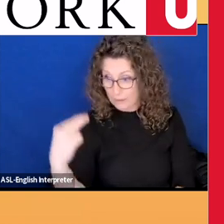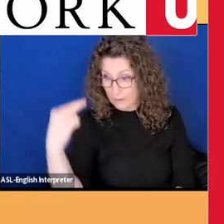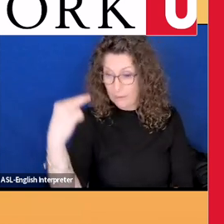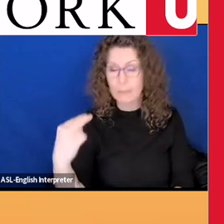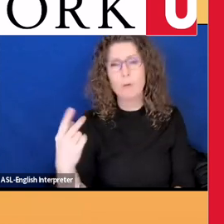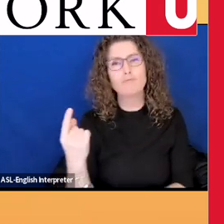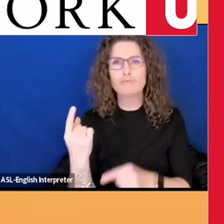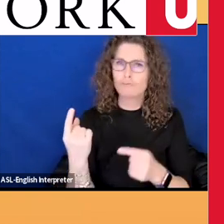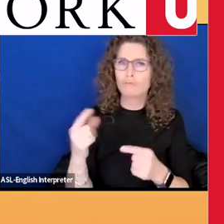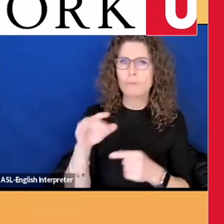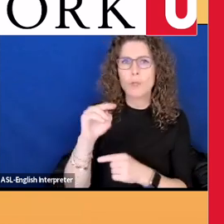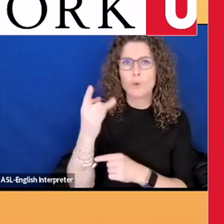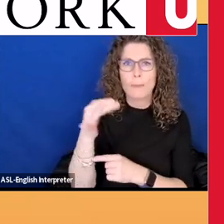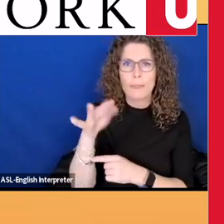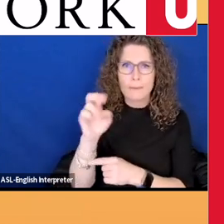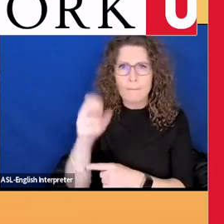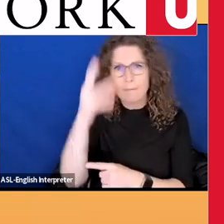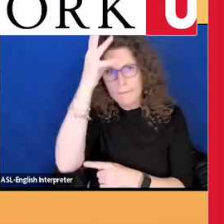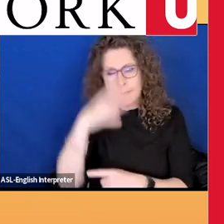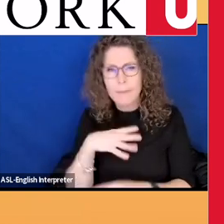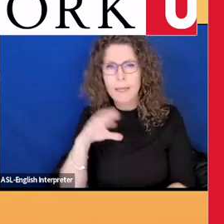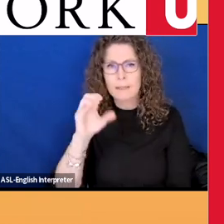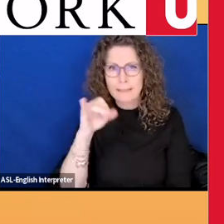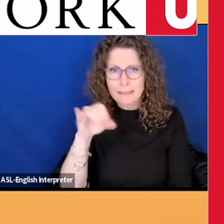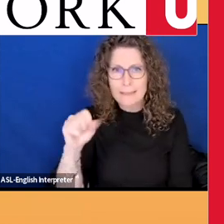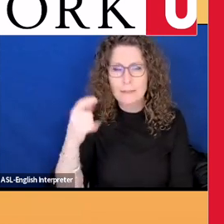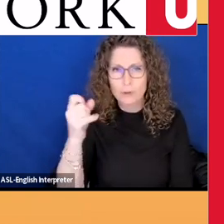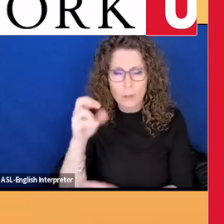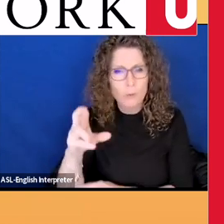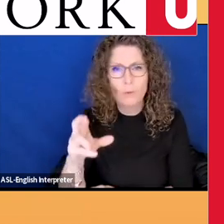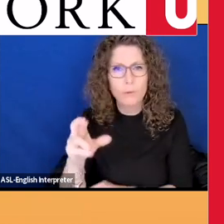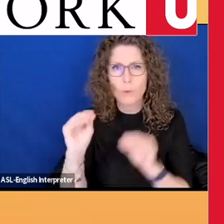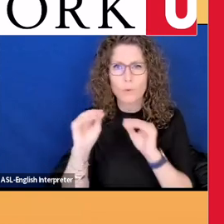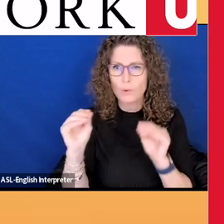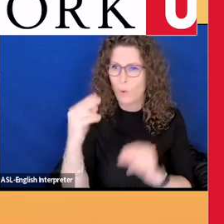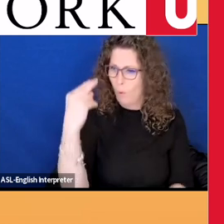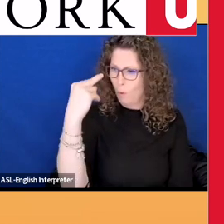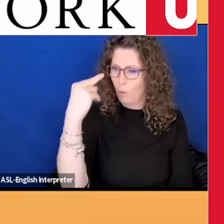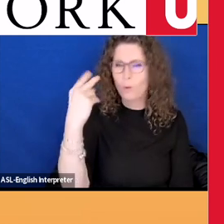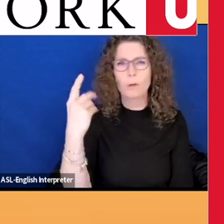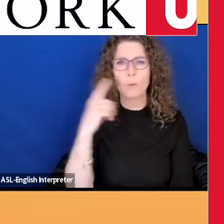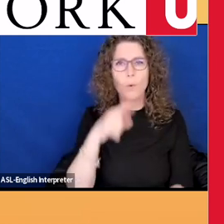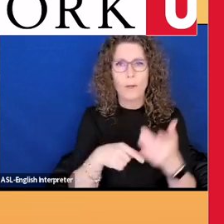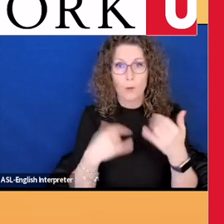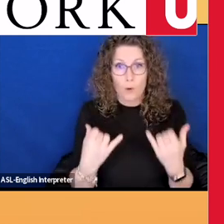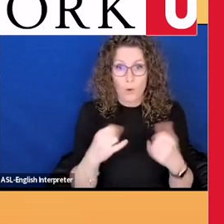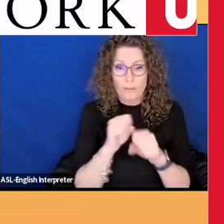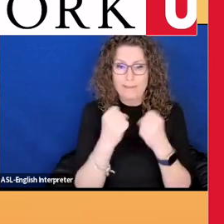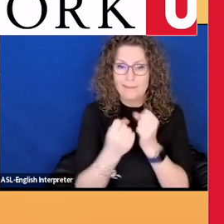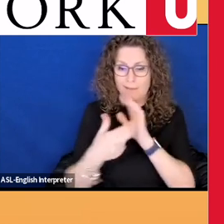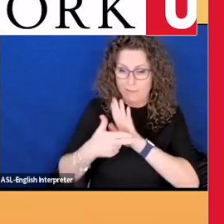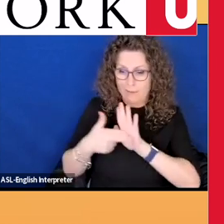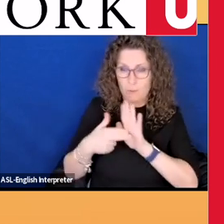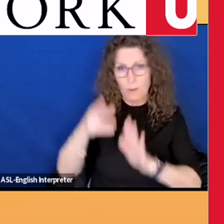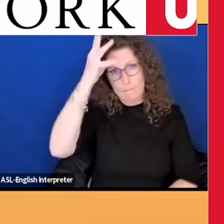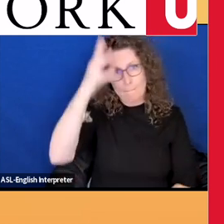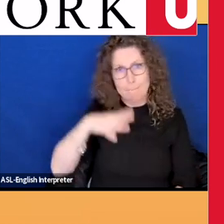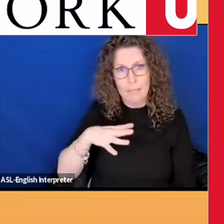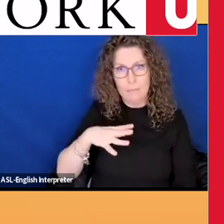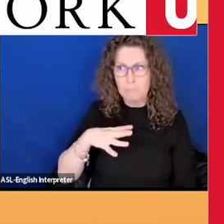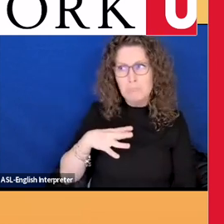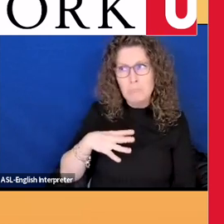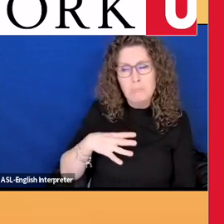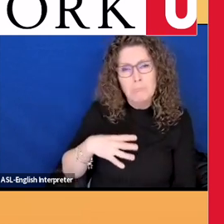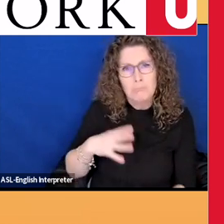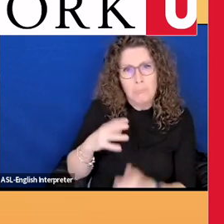performing most of the time. No one wonders if I am what current society classifies as a man, and I don't question